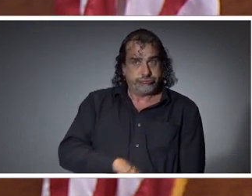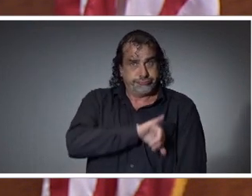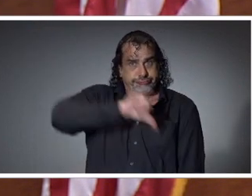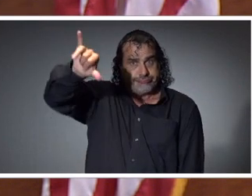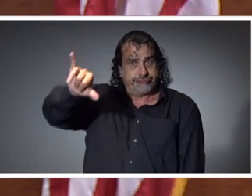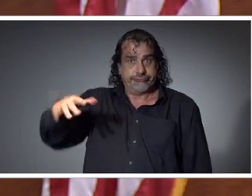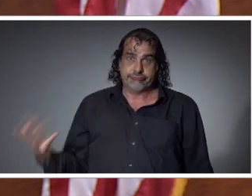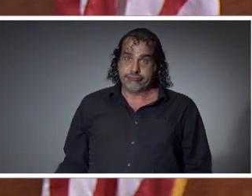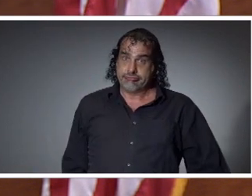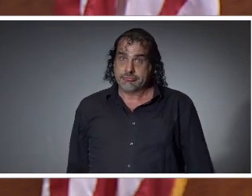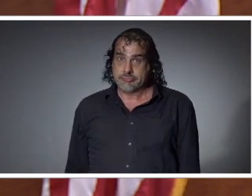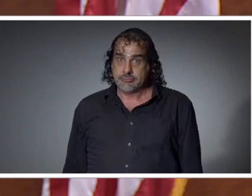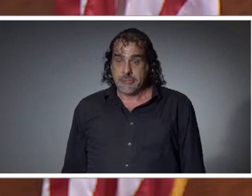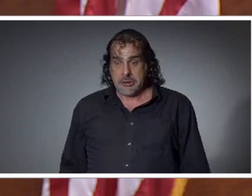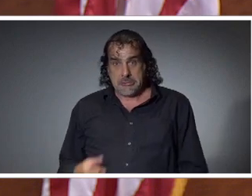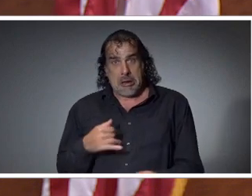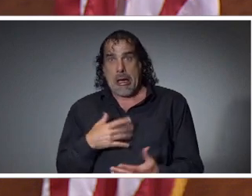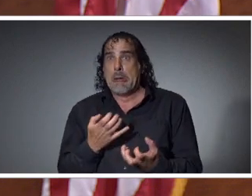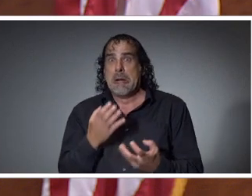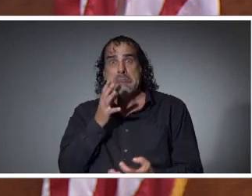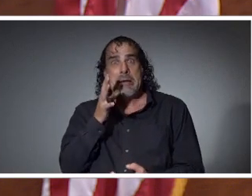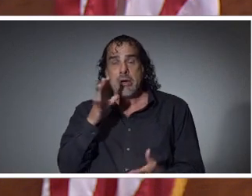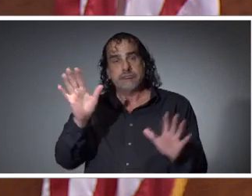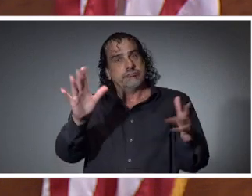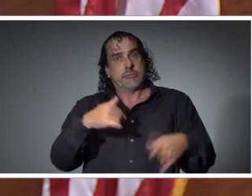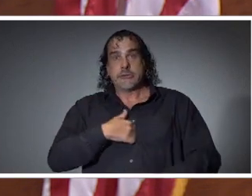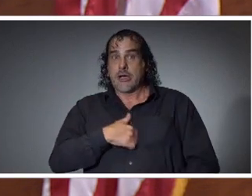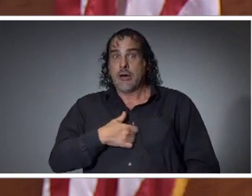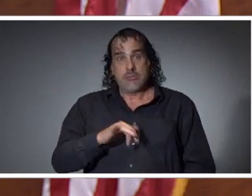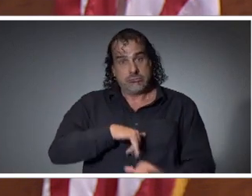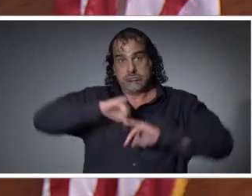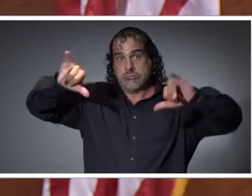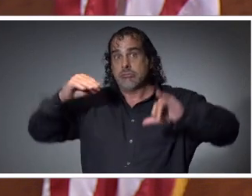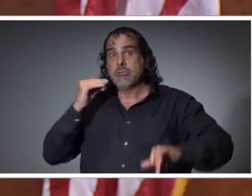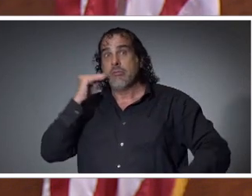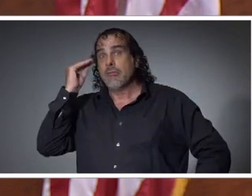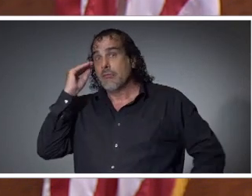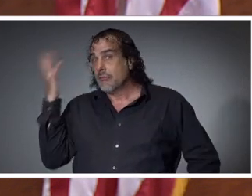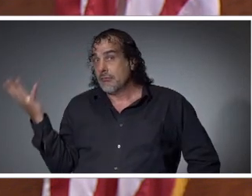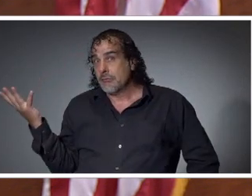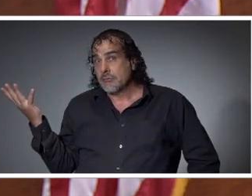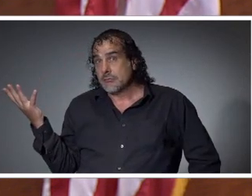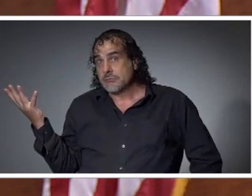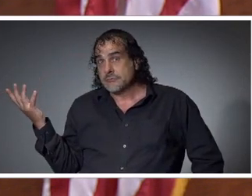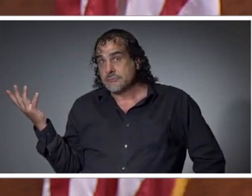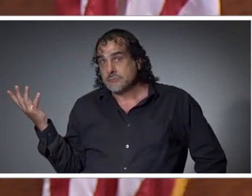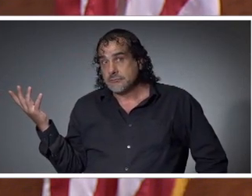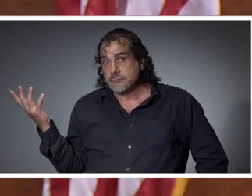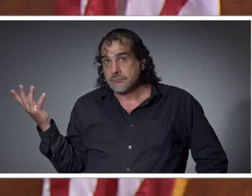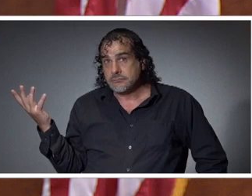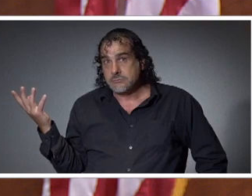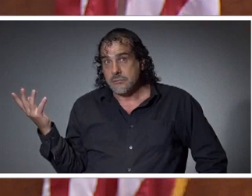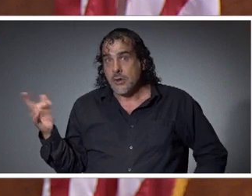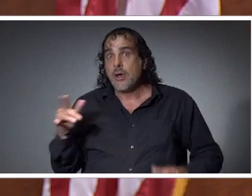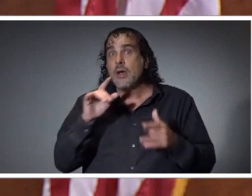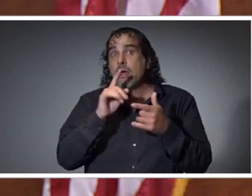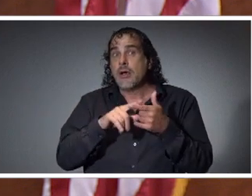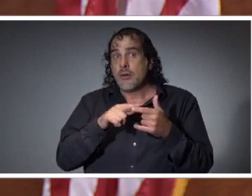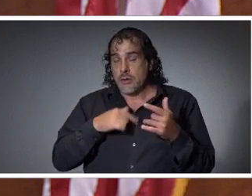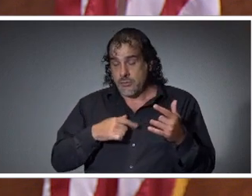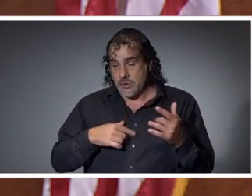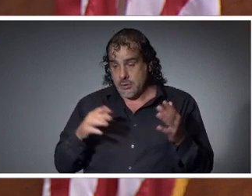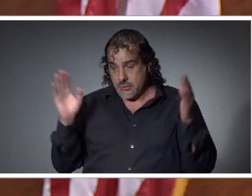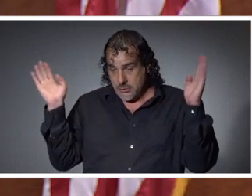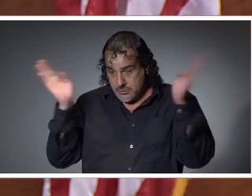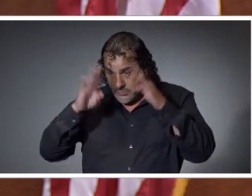difficult for many and difficult to hear, but you've all seen me talk about this. Where we get into trouble is when